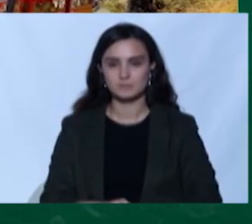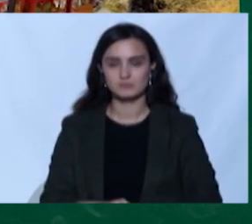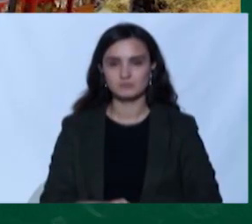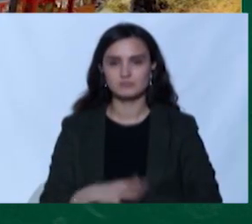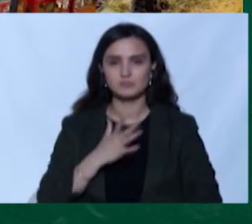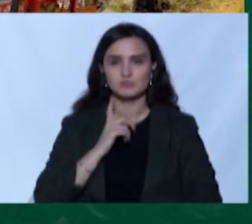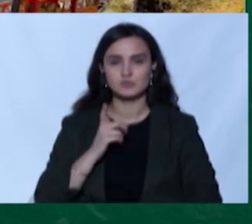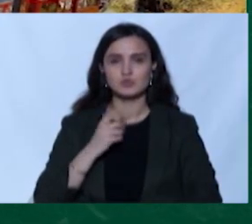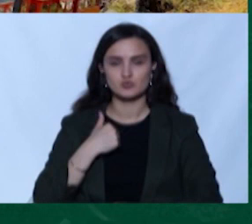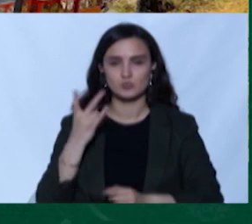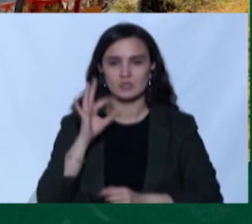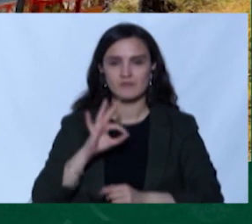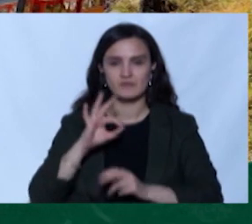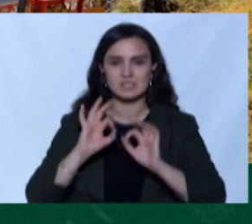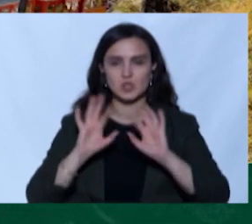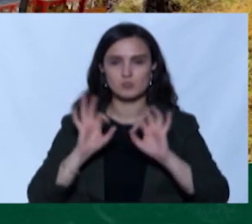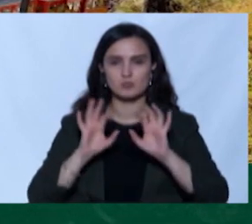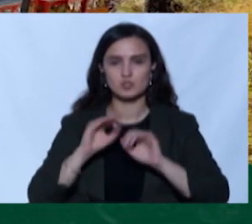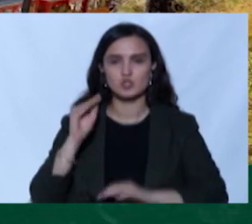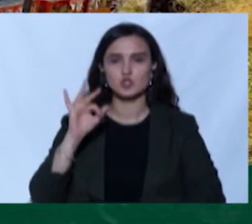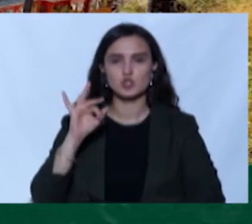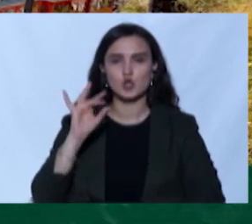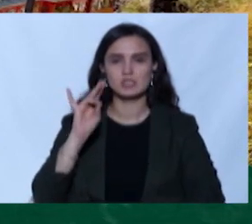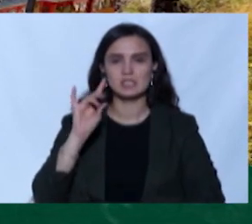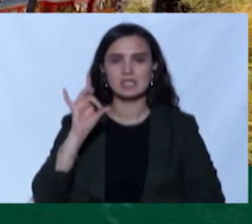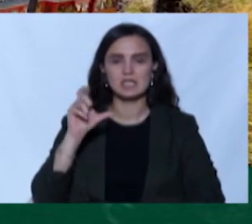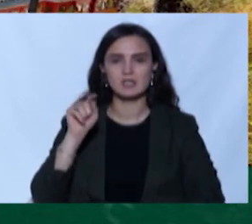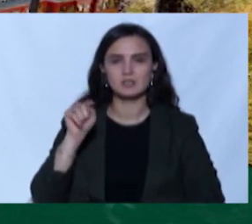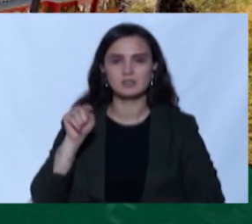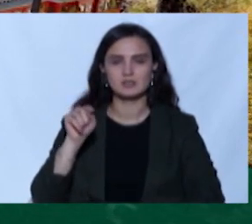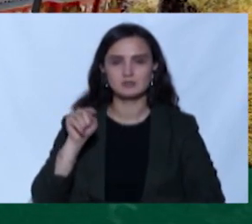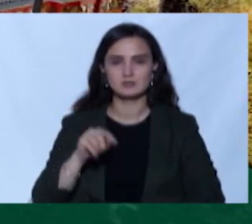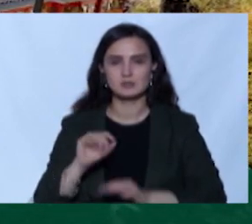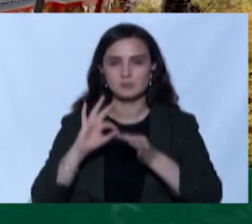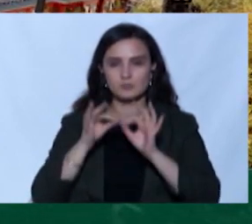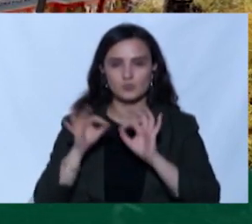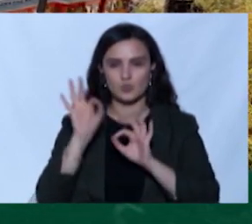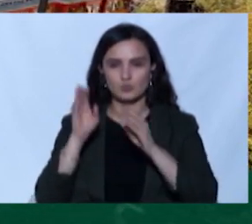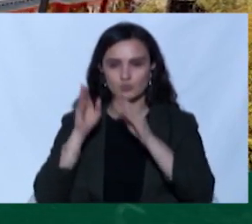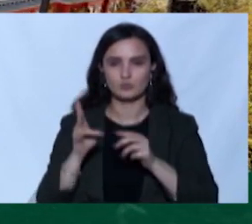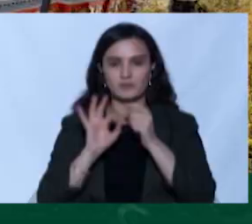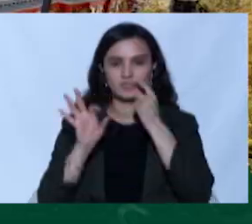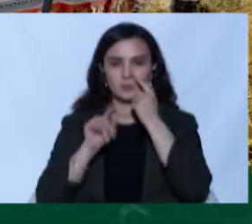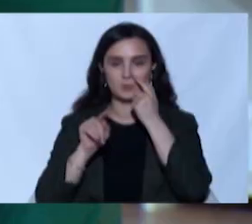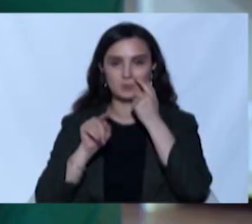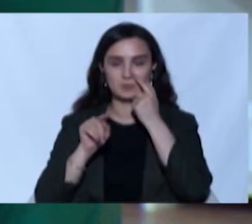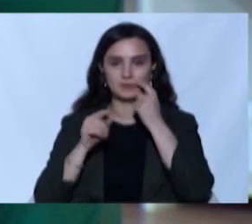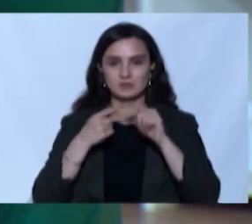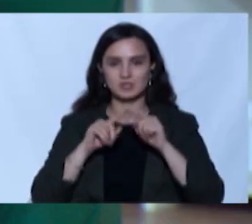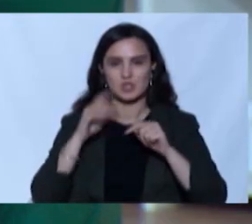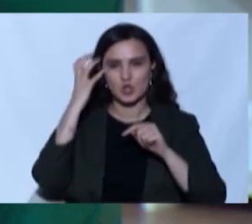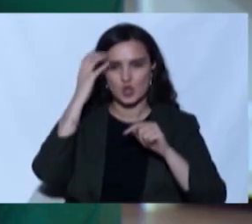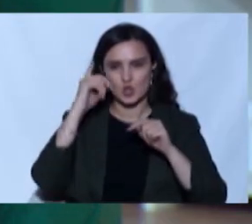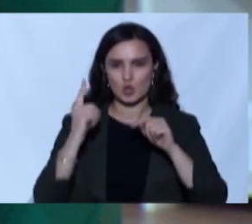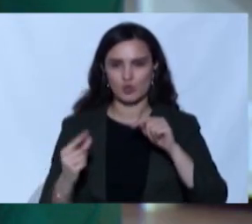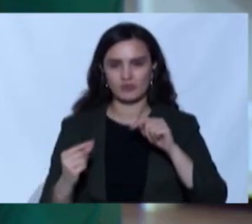we've also got to speak about the genre here in a bit more detail, and specifically the Gothic